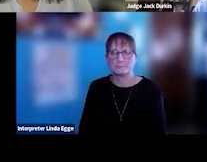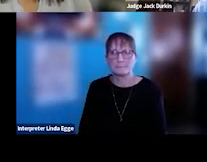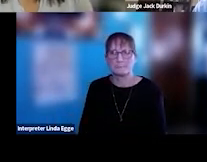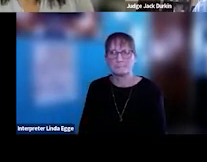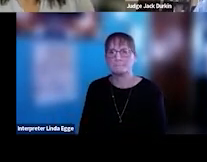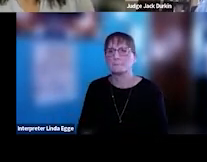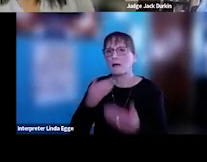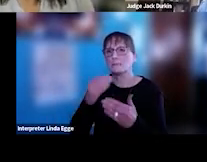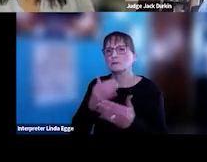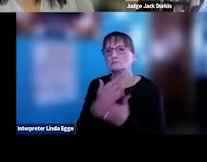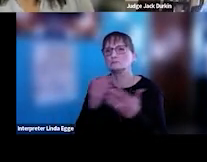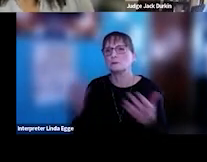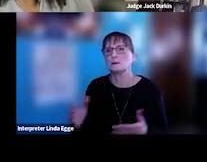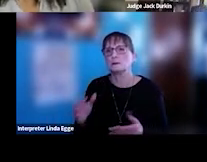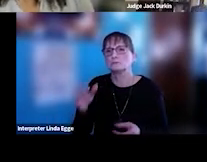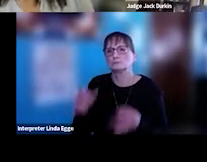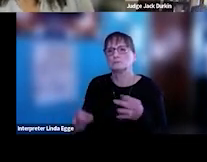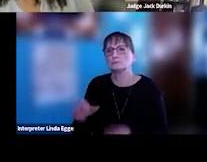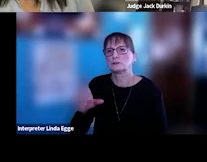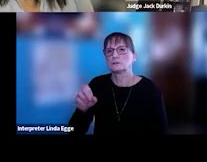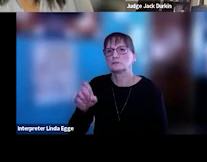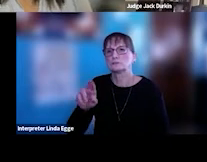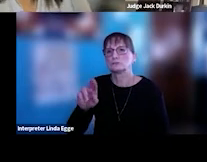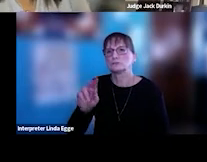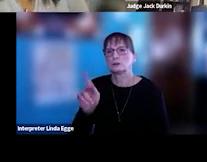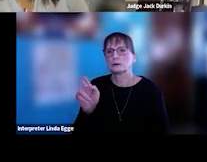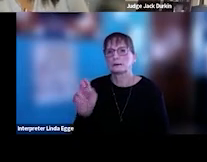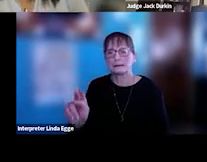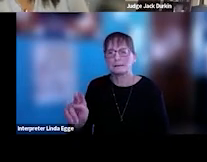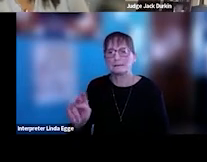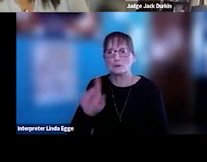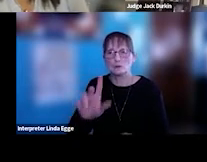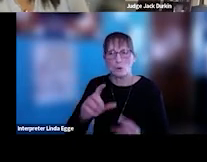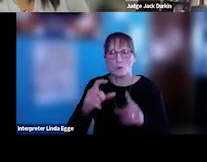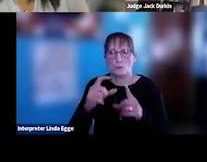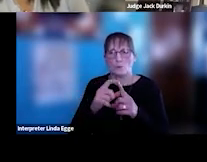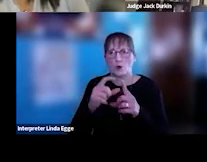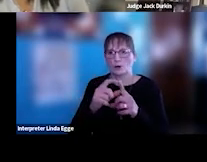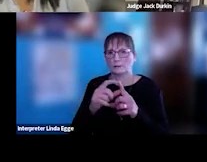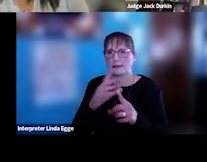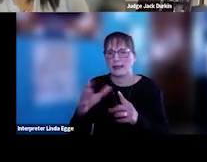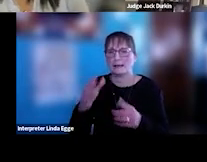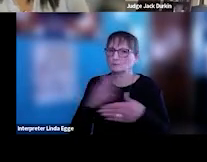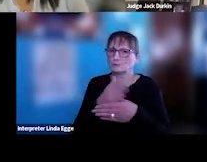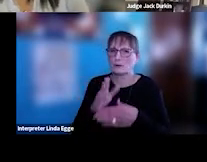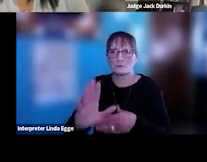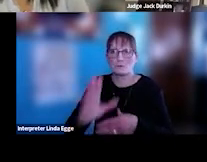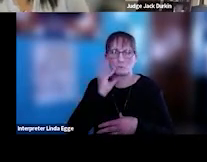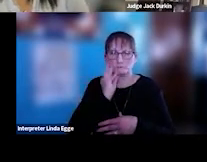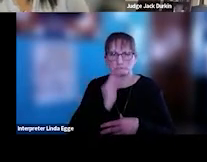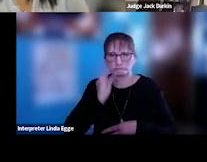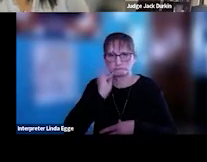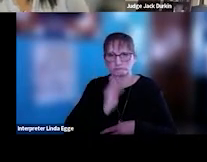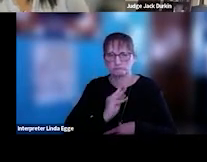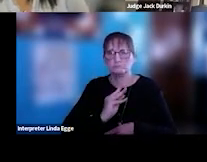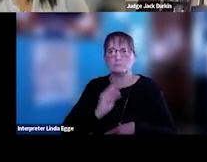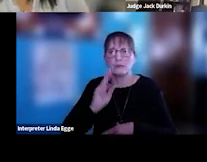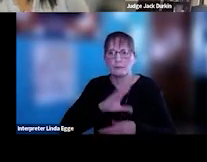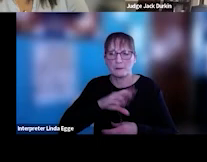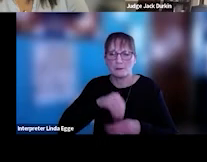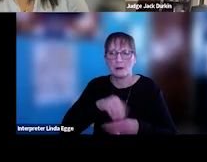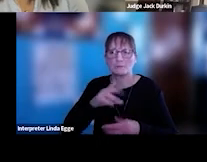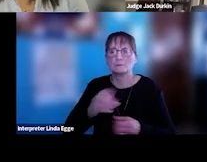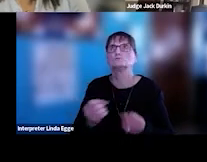Thank you so much, Judge Durkin, for your words and your sharing your experience in being involved in so